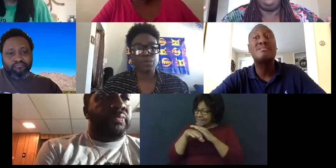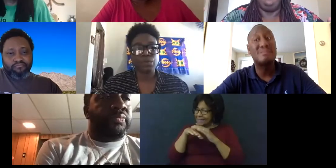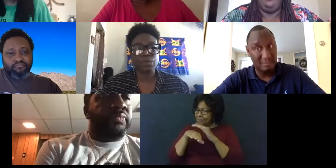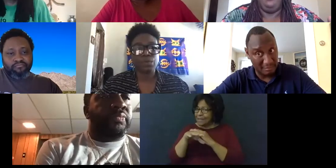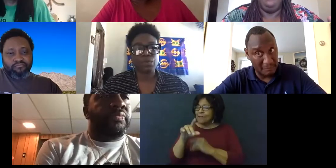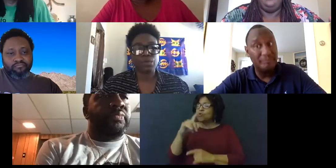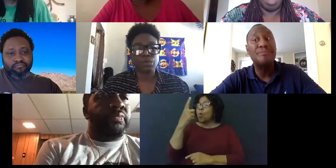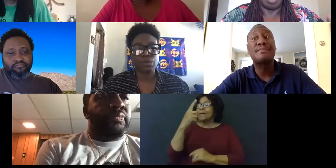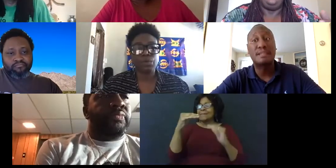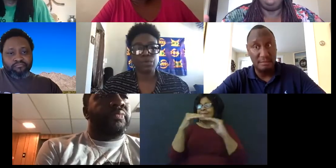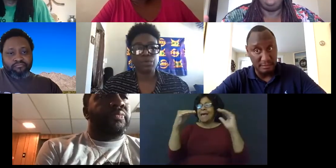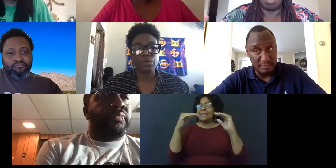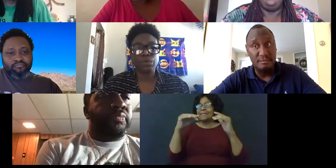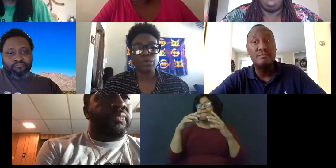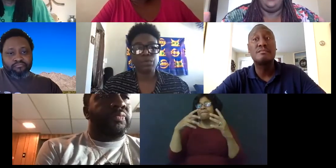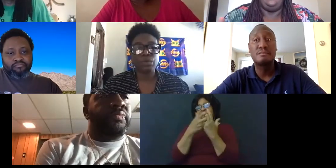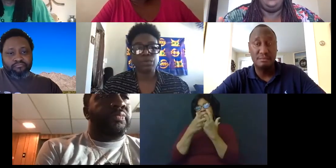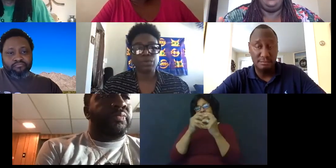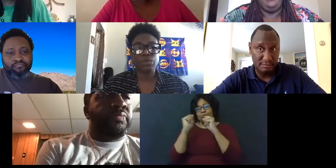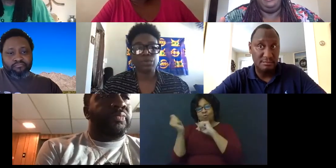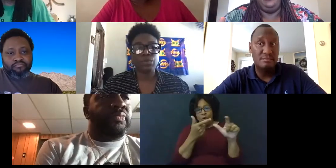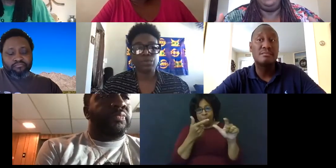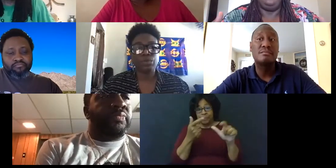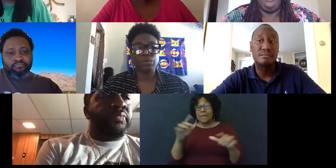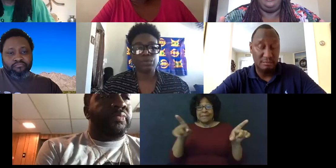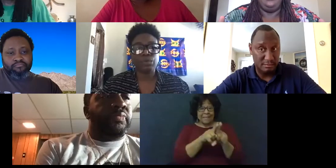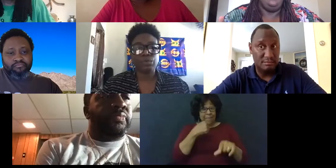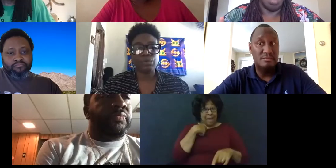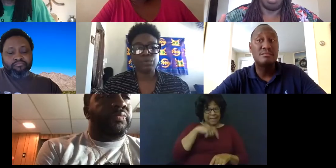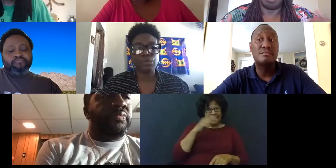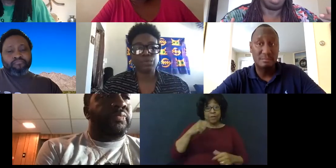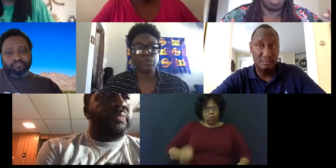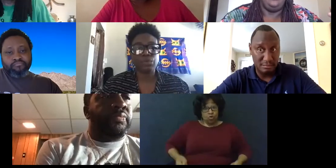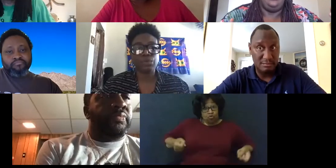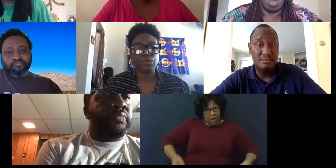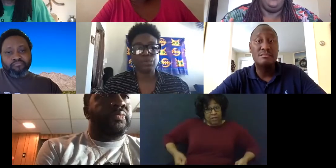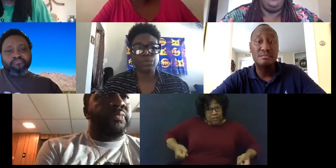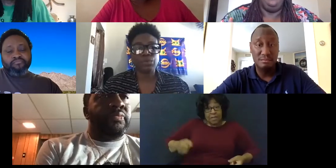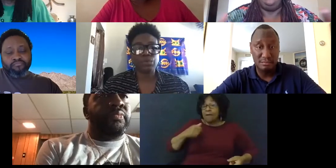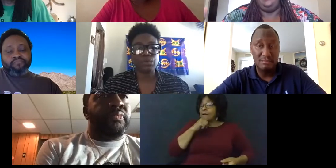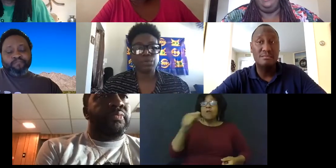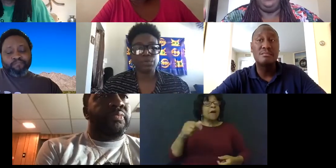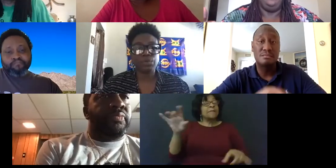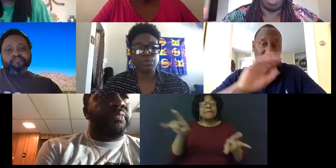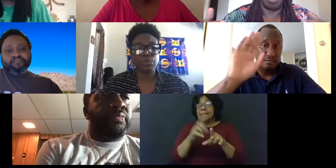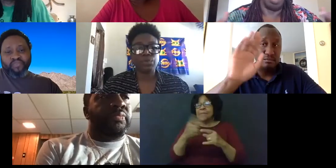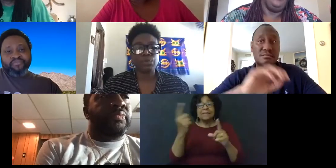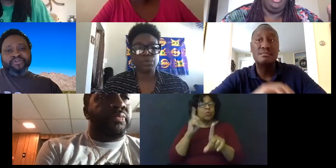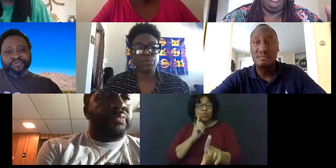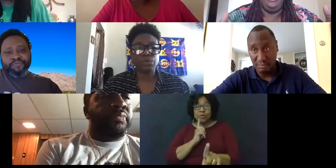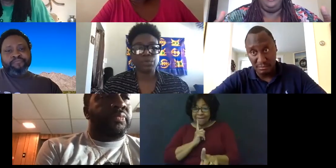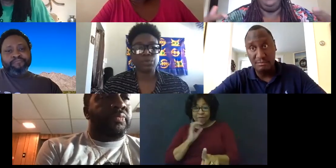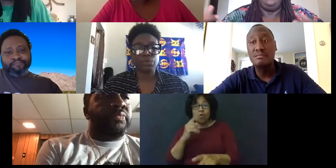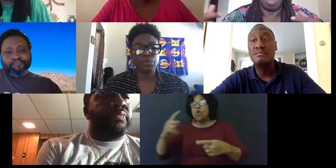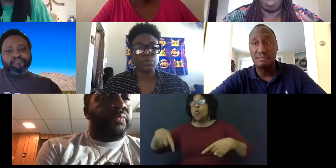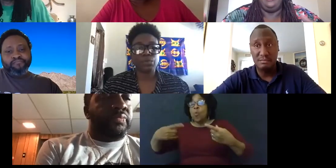size fits all. The same things that I need as somebody who uses crutches are not the same things that somebody who is deaf or somebody who uses a wheelchair